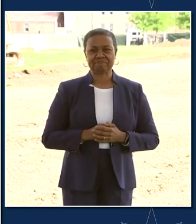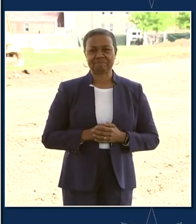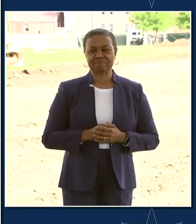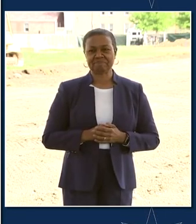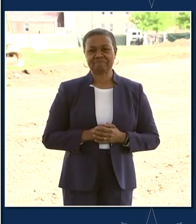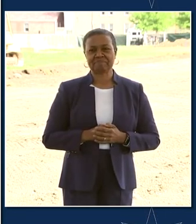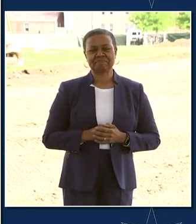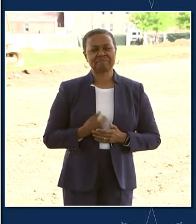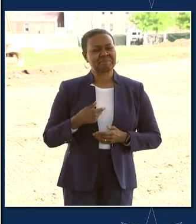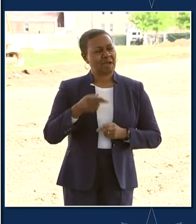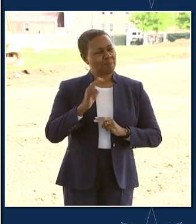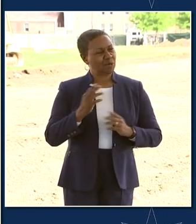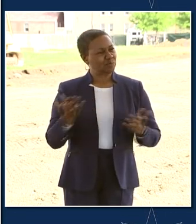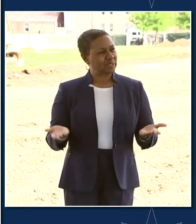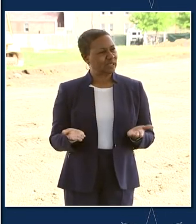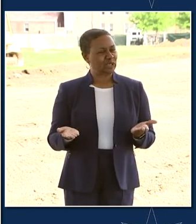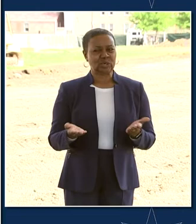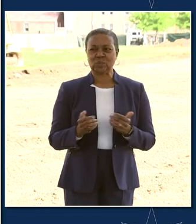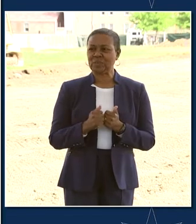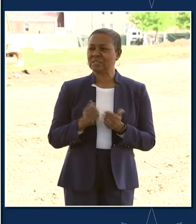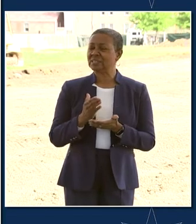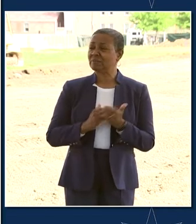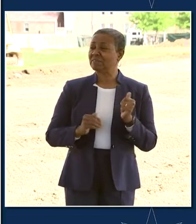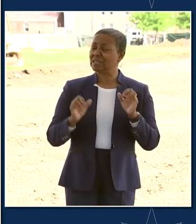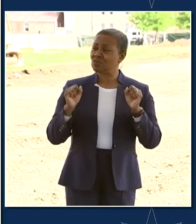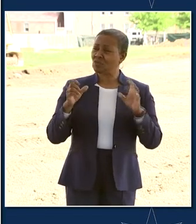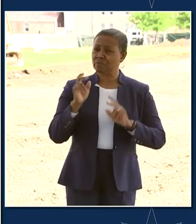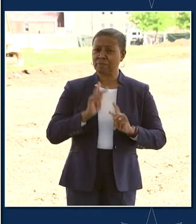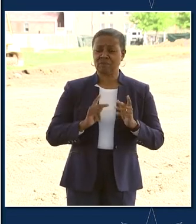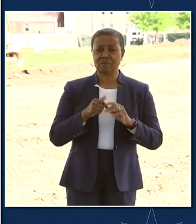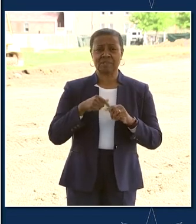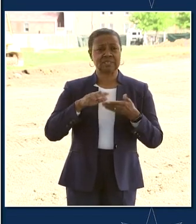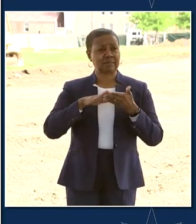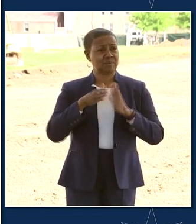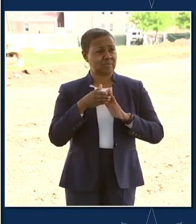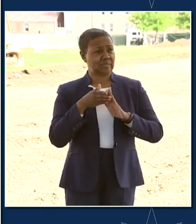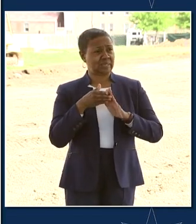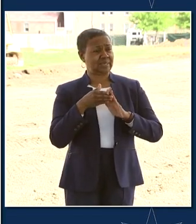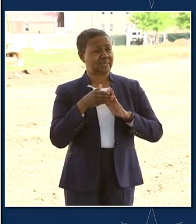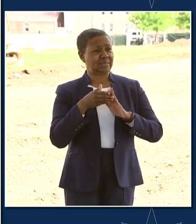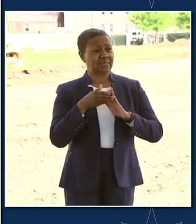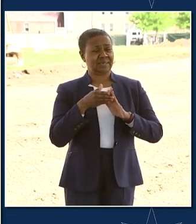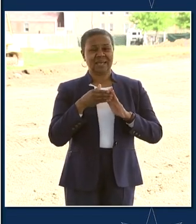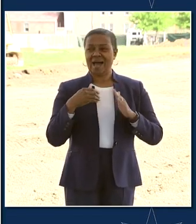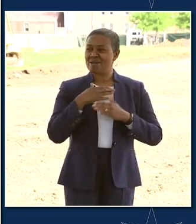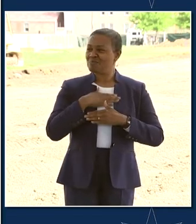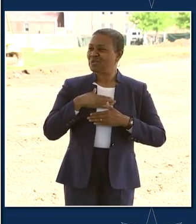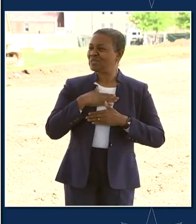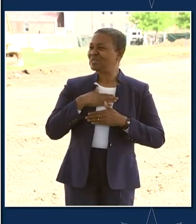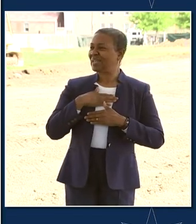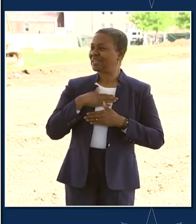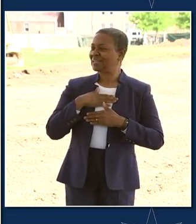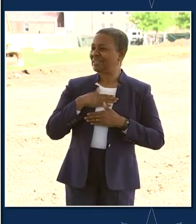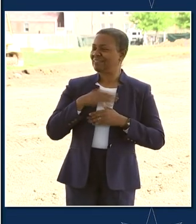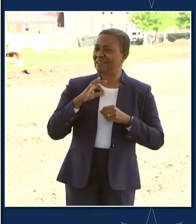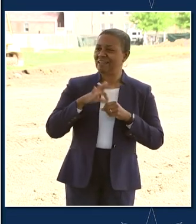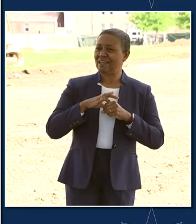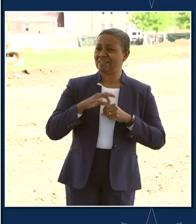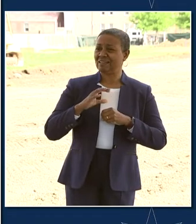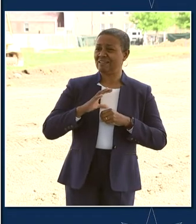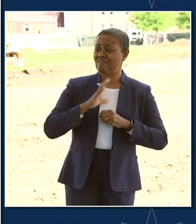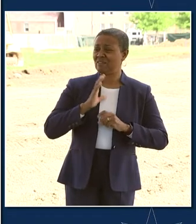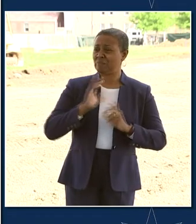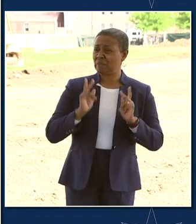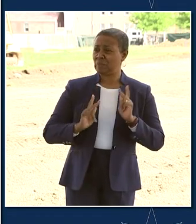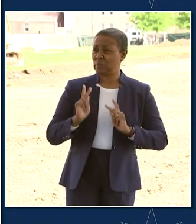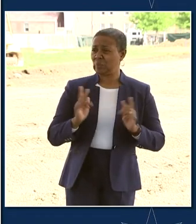I am honored to be standing here with so many incredible people from this community. I appreciate the elected officials